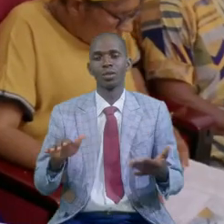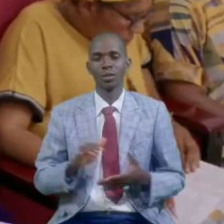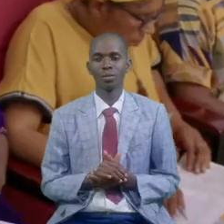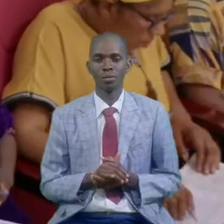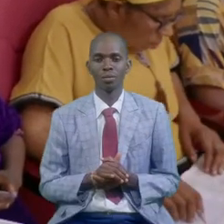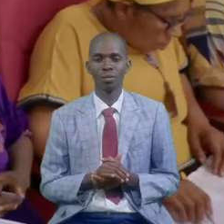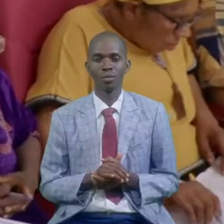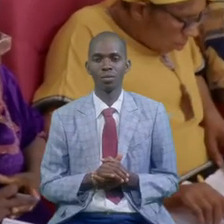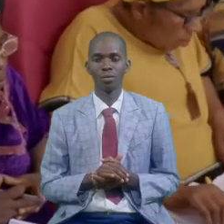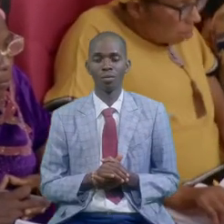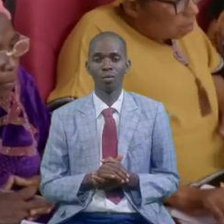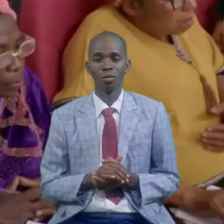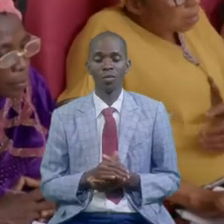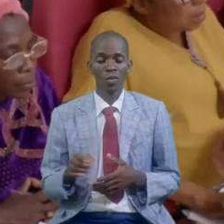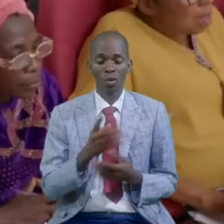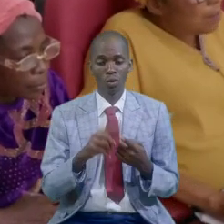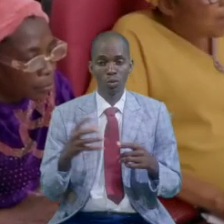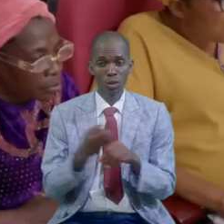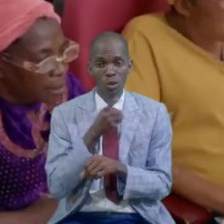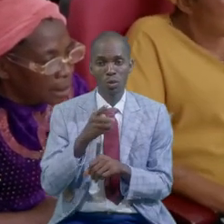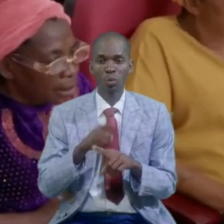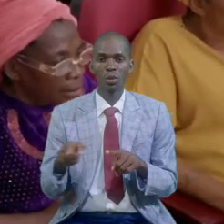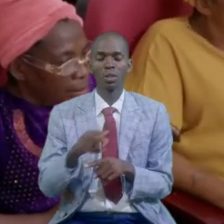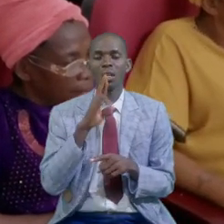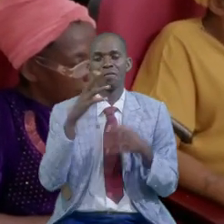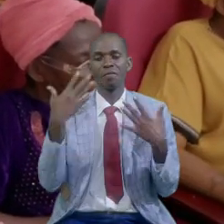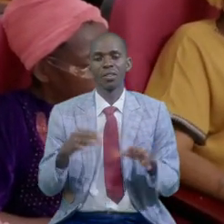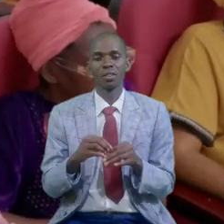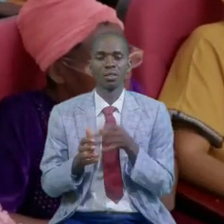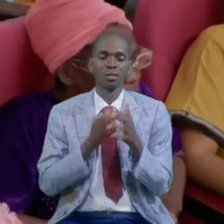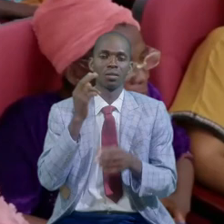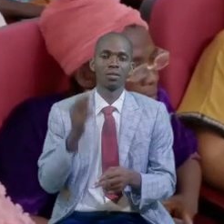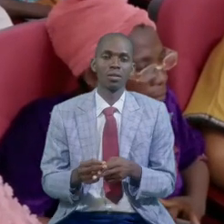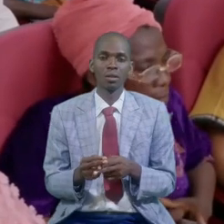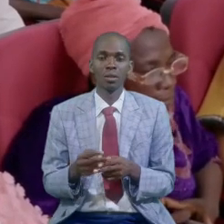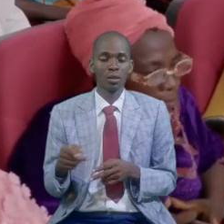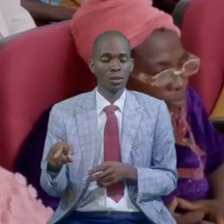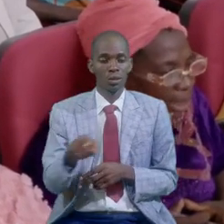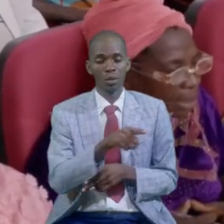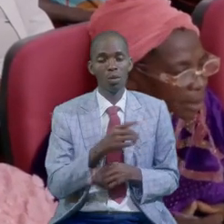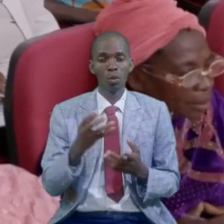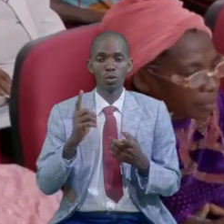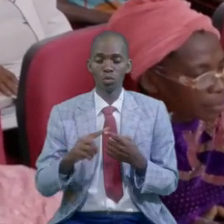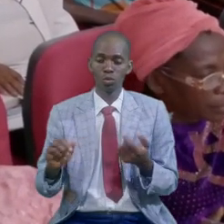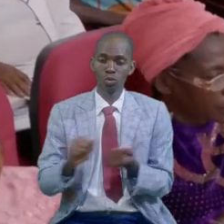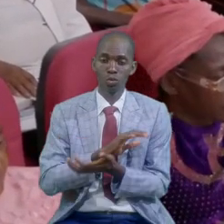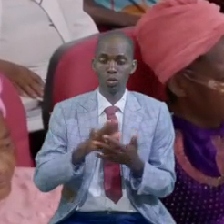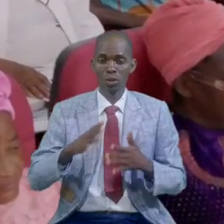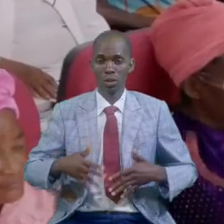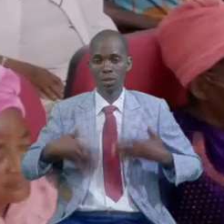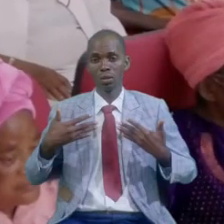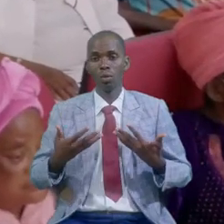They want to take you. They are gone. They want to squeeze your life.